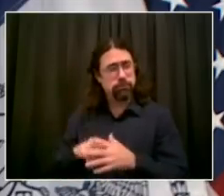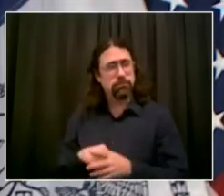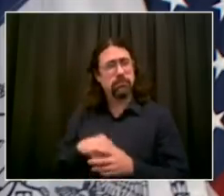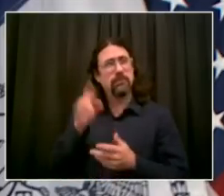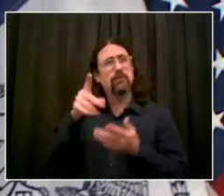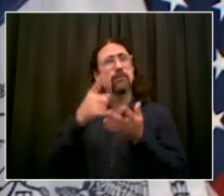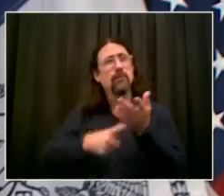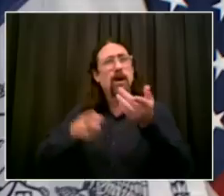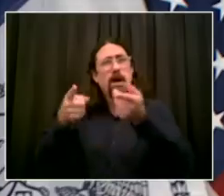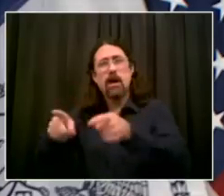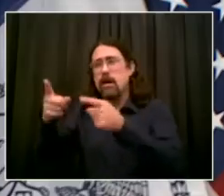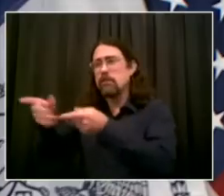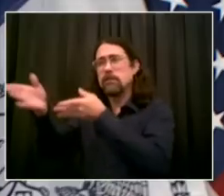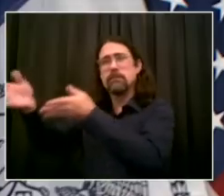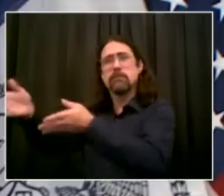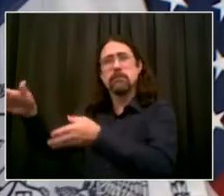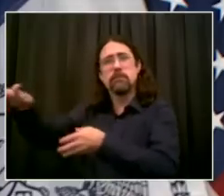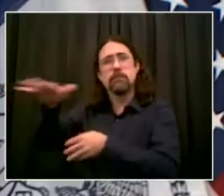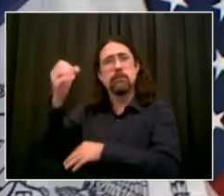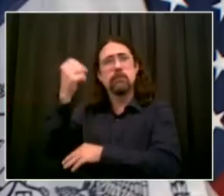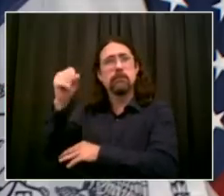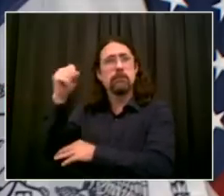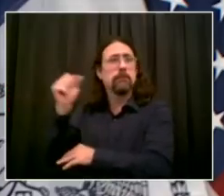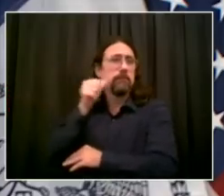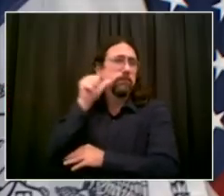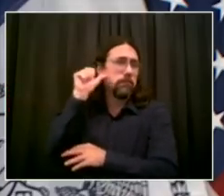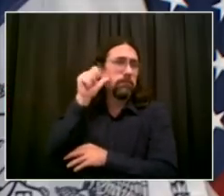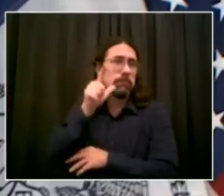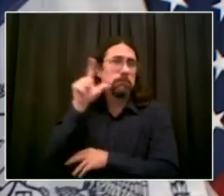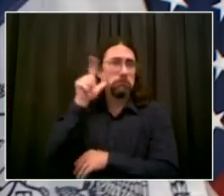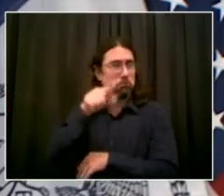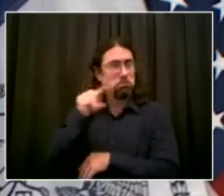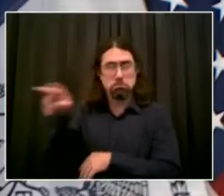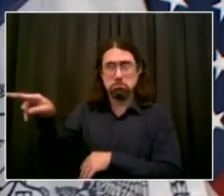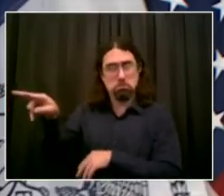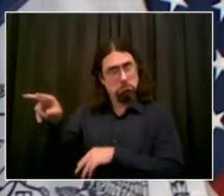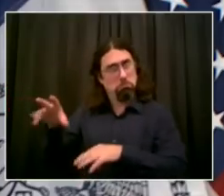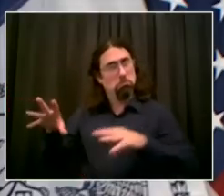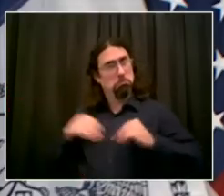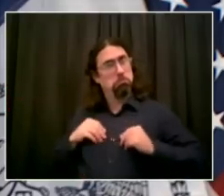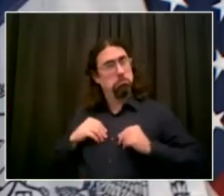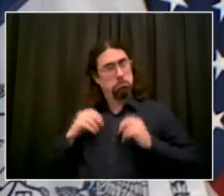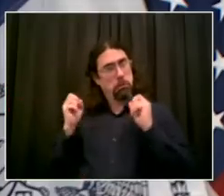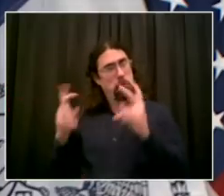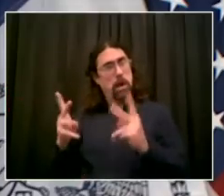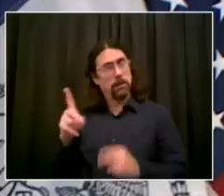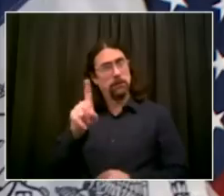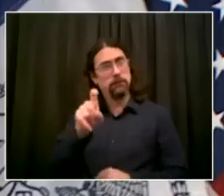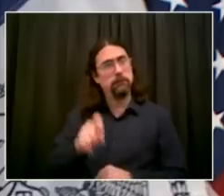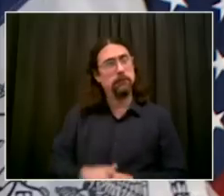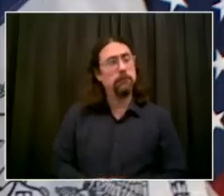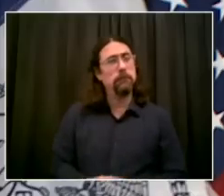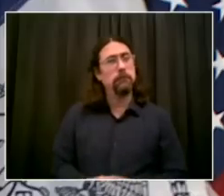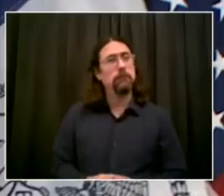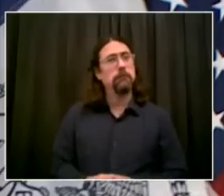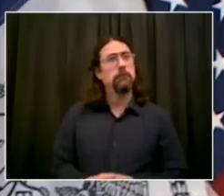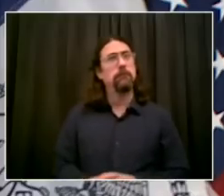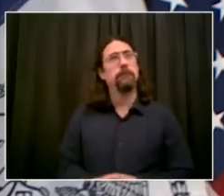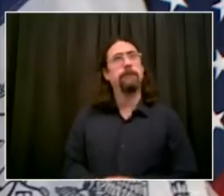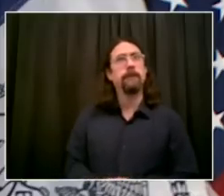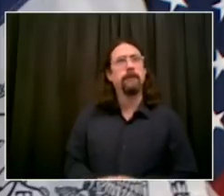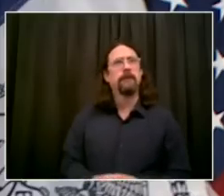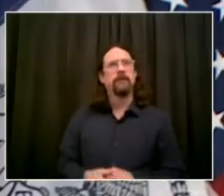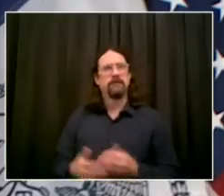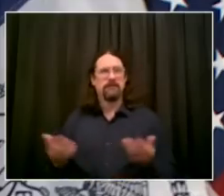don't. So, Chris, I spoke to Commissioner Shea multiple times yesterday. I spoke to First Deputy Mayor Fullahan